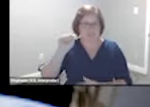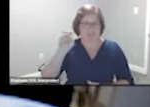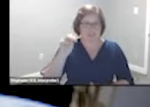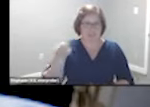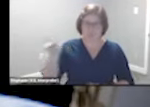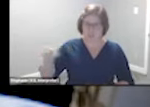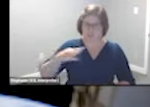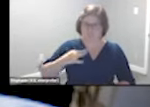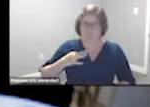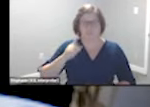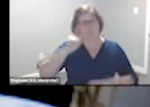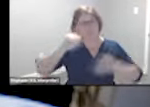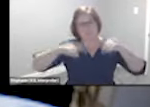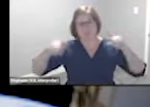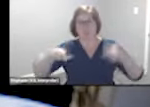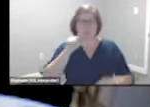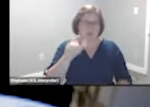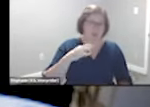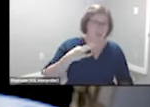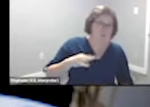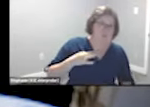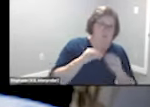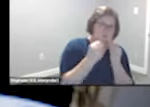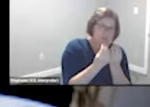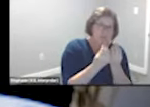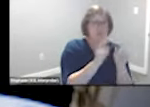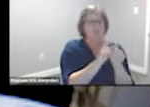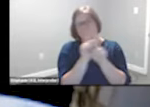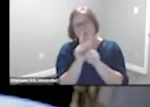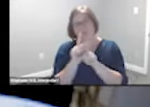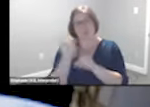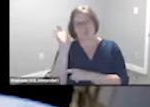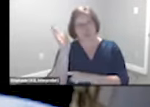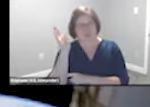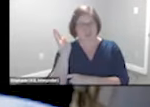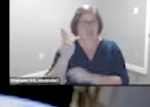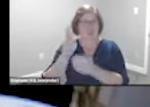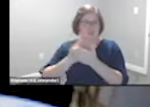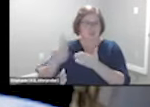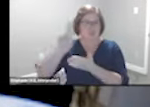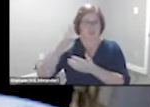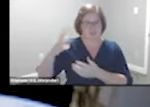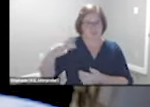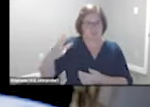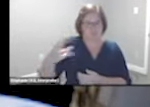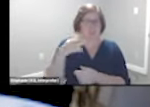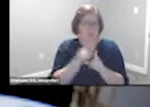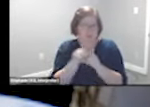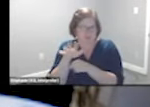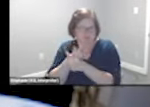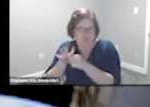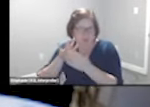various nonprofits as an inspirational speaker, but also lectures at the University of Washington and local community colleges. I